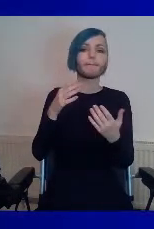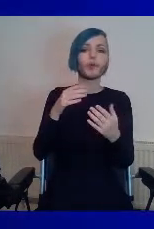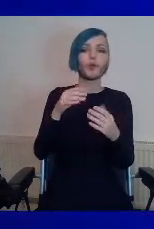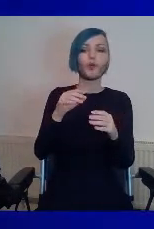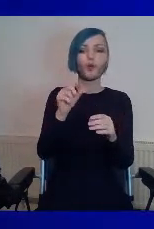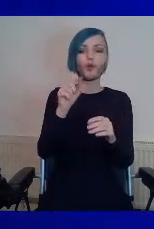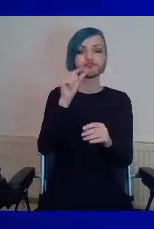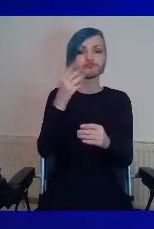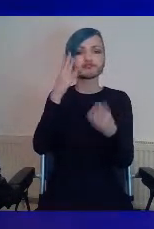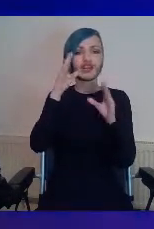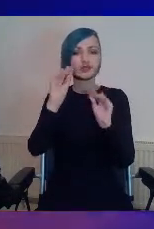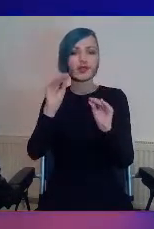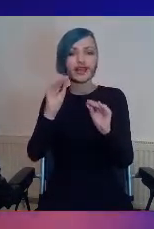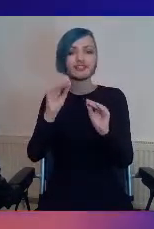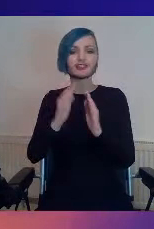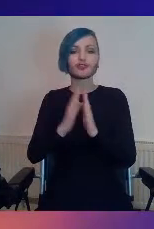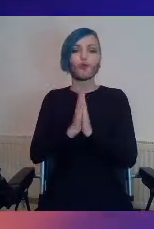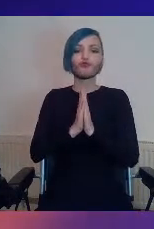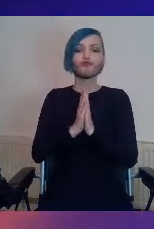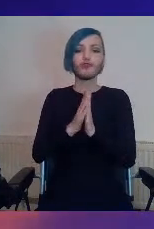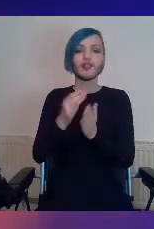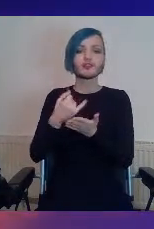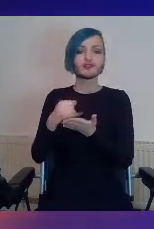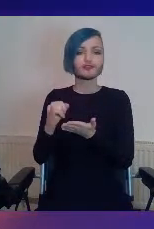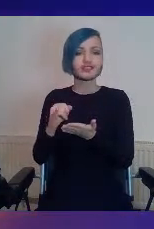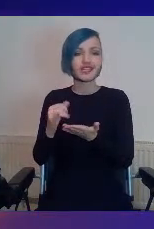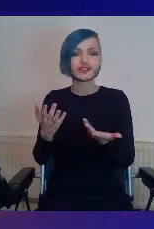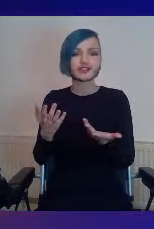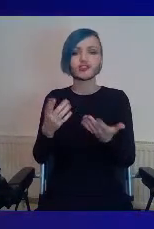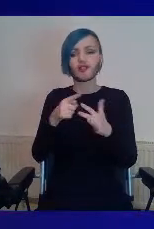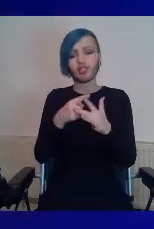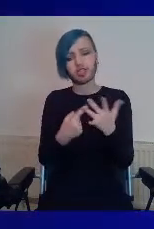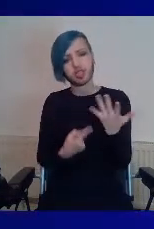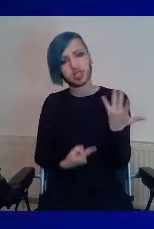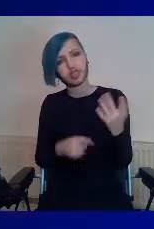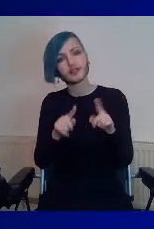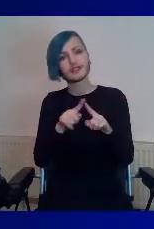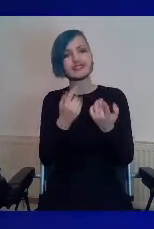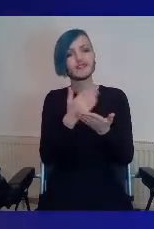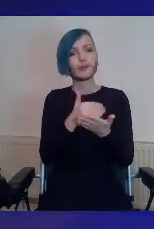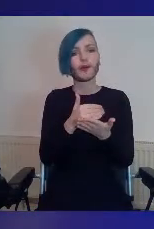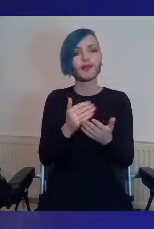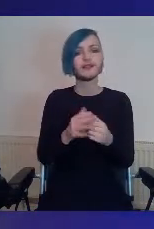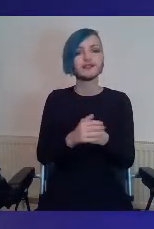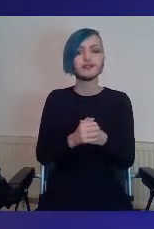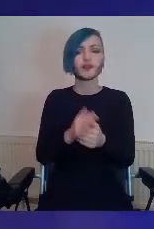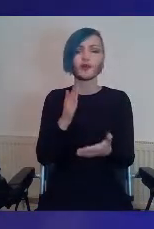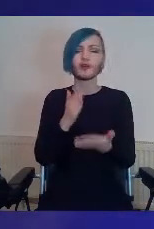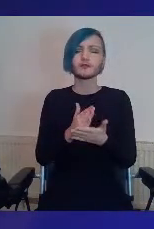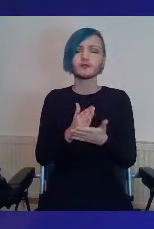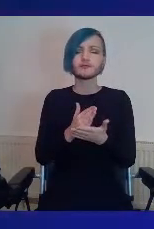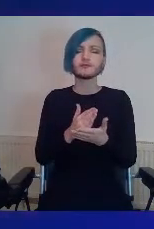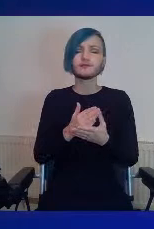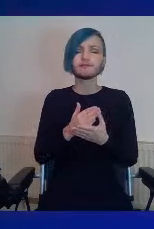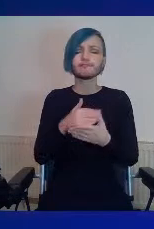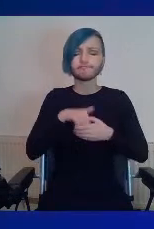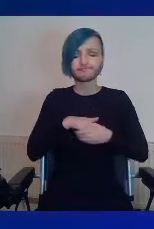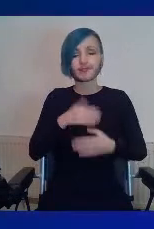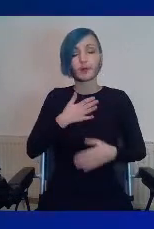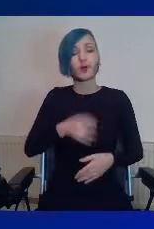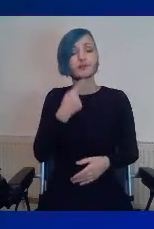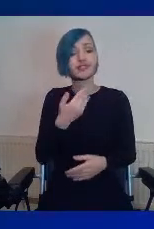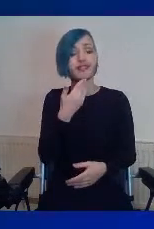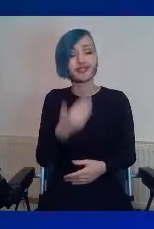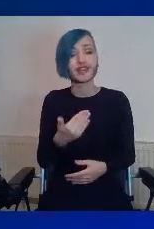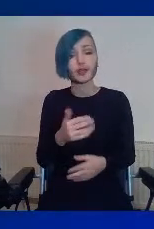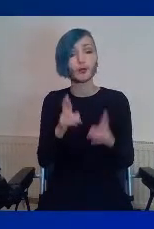intolerance and so forth. So I just want to, from the bottom of my heart, want to thank you. And I hope everyone that's been watching, like